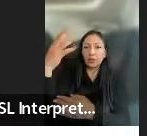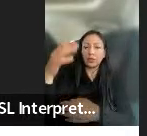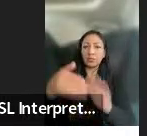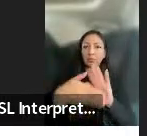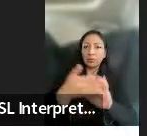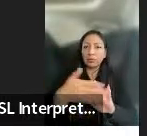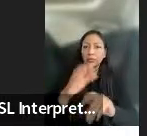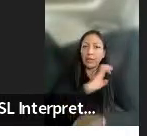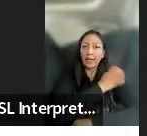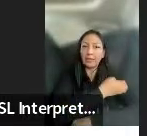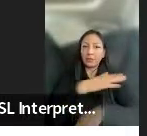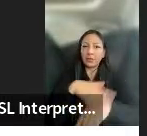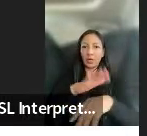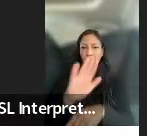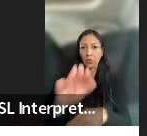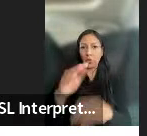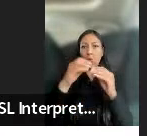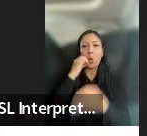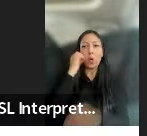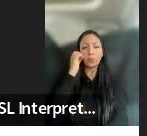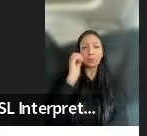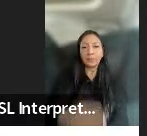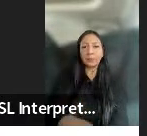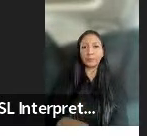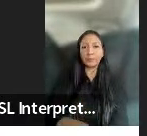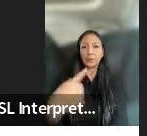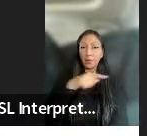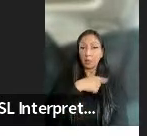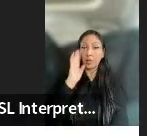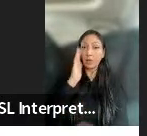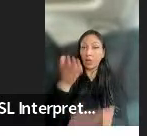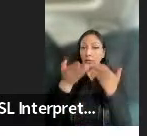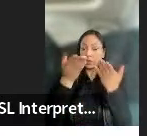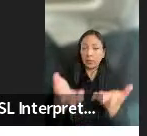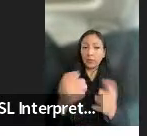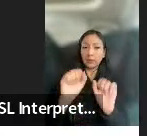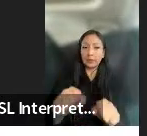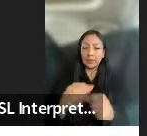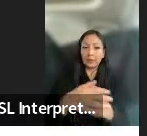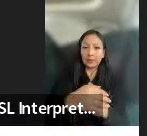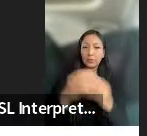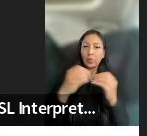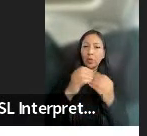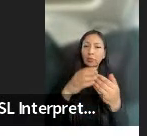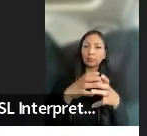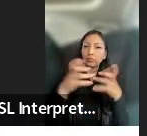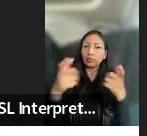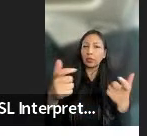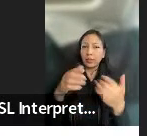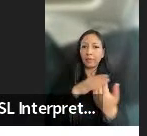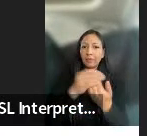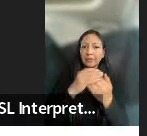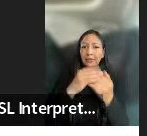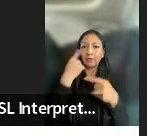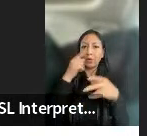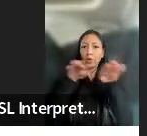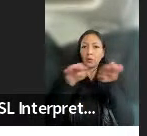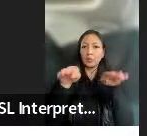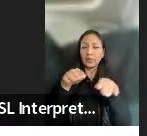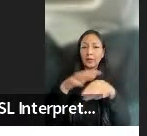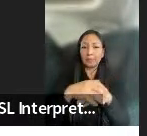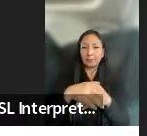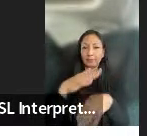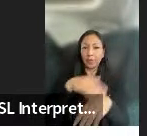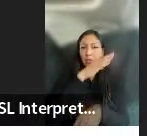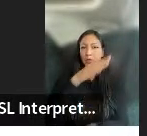solar energy on your home, we are going to be proposing to provide greater flexibility for rooftop solar on pitched roofs